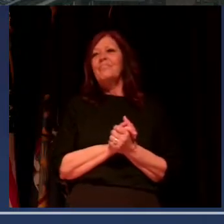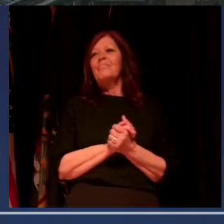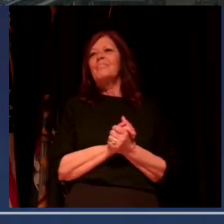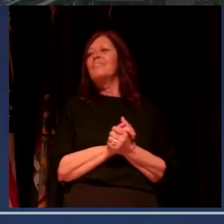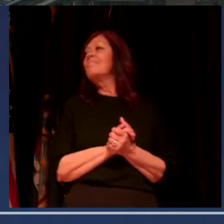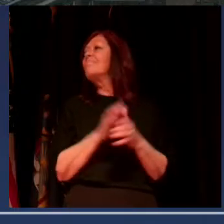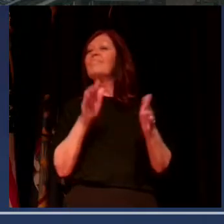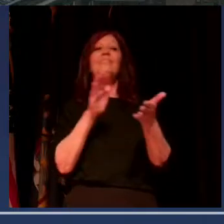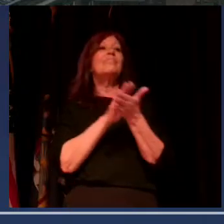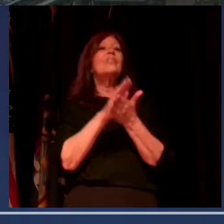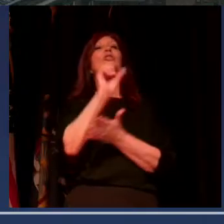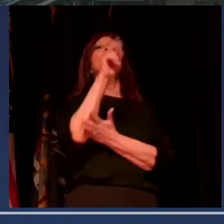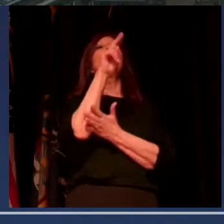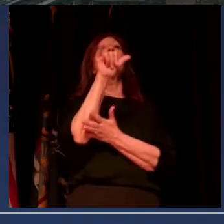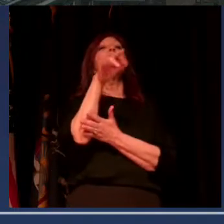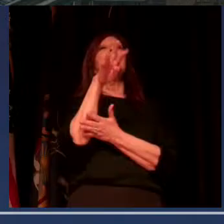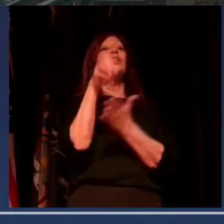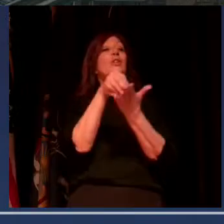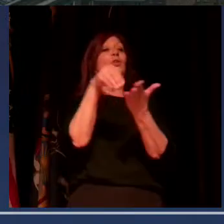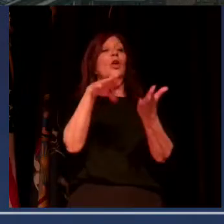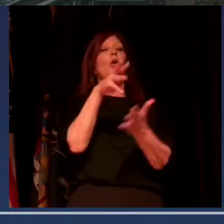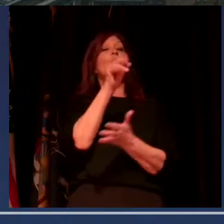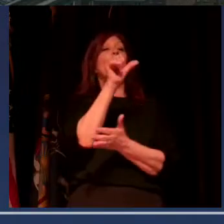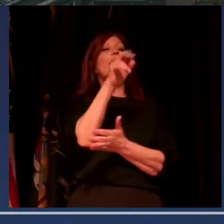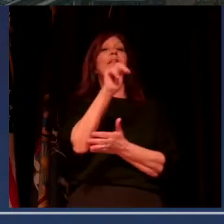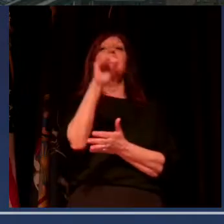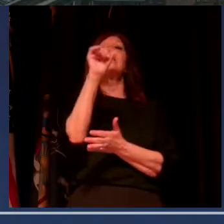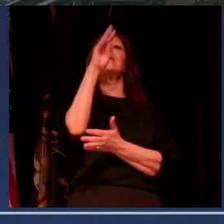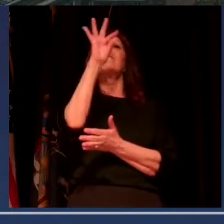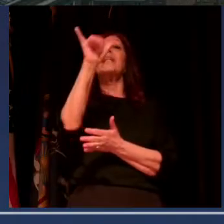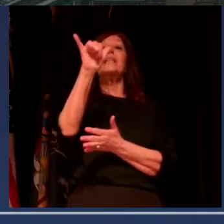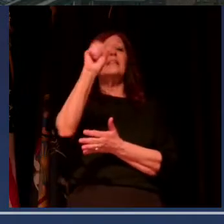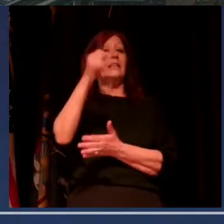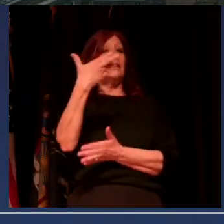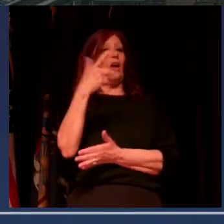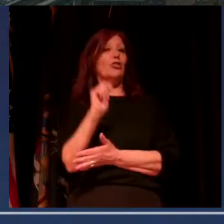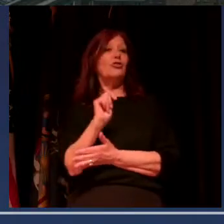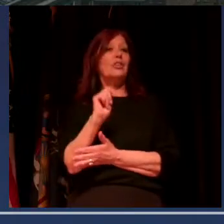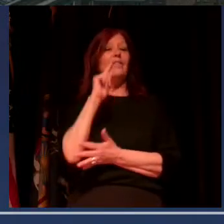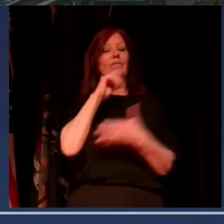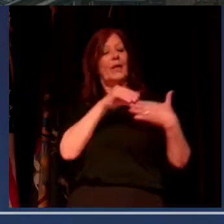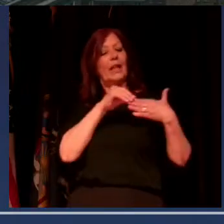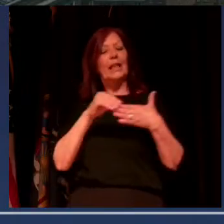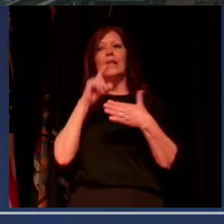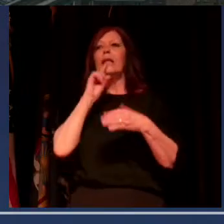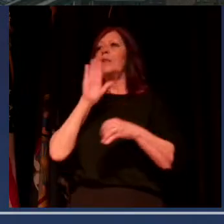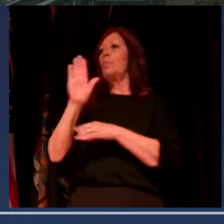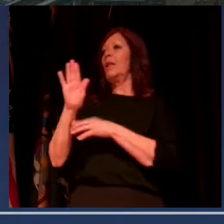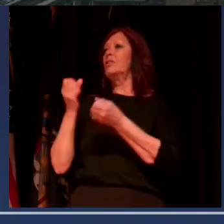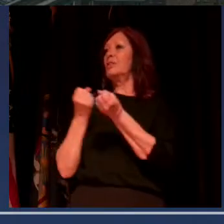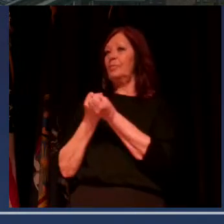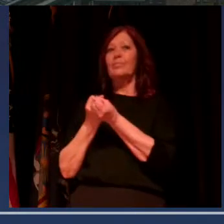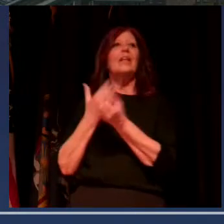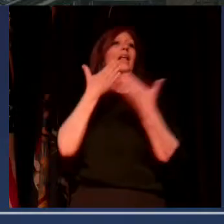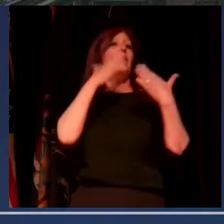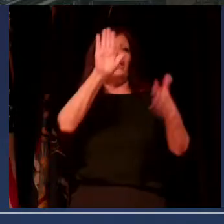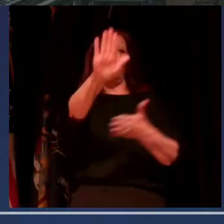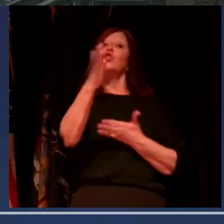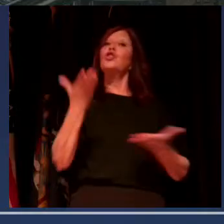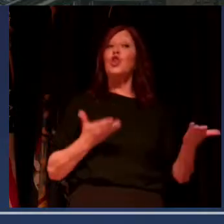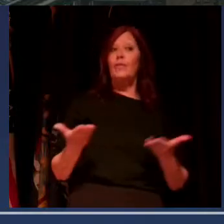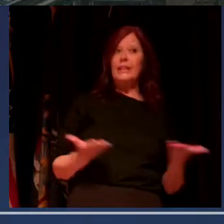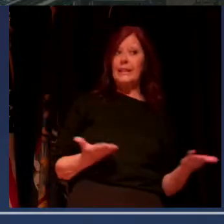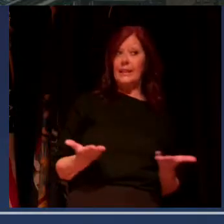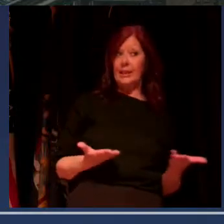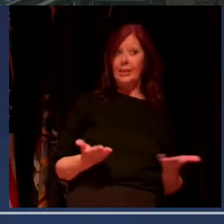Thanks also to SUNY Erie student Brandon Duffy, Sergeant, for leading us in the Pledge of Allegiance. Thank you for your service to our